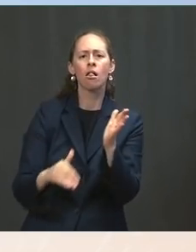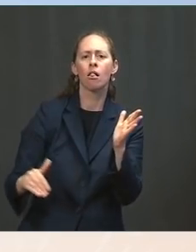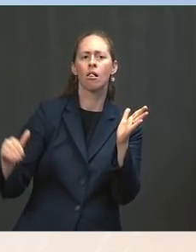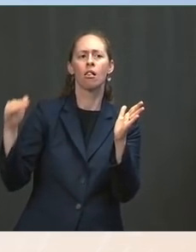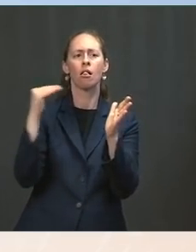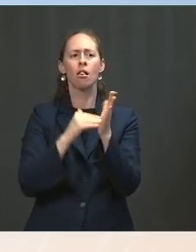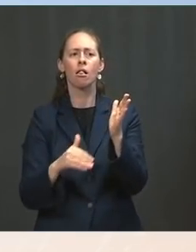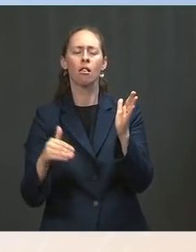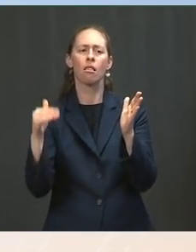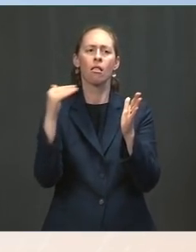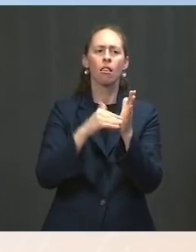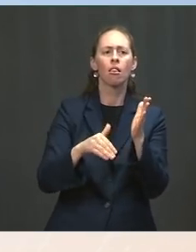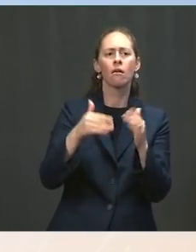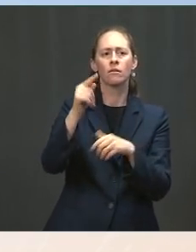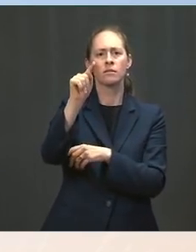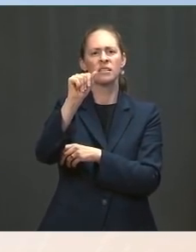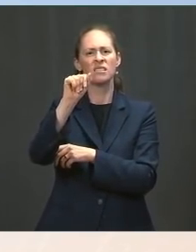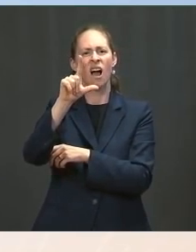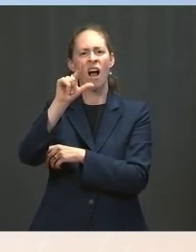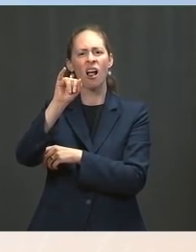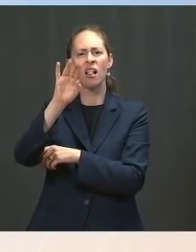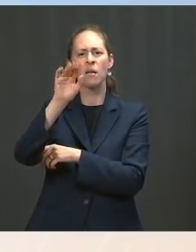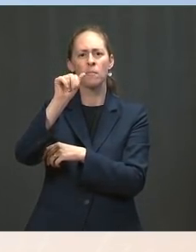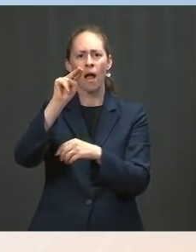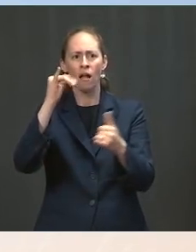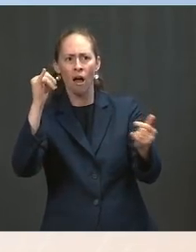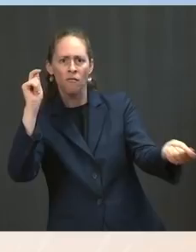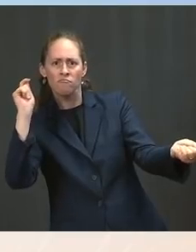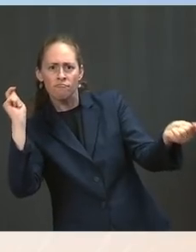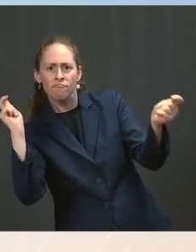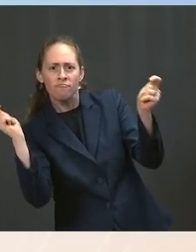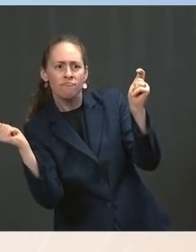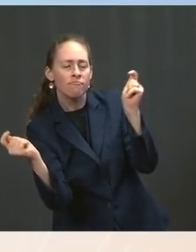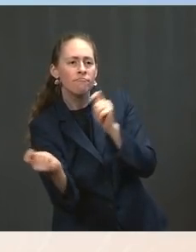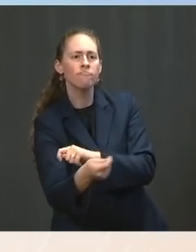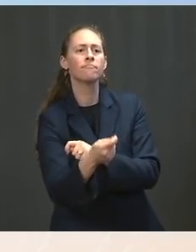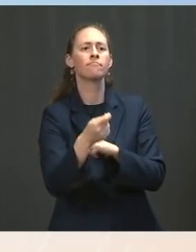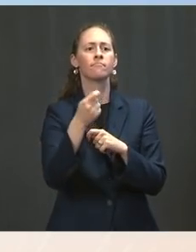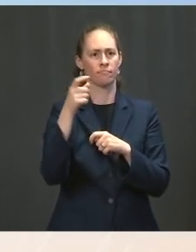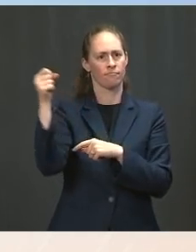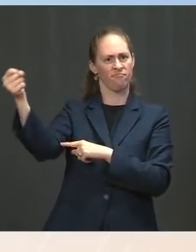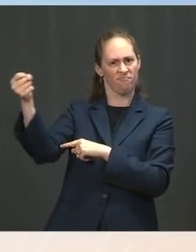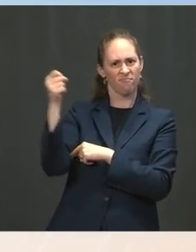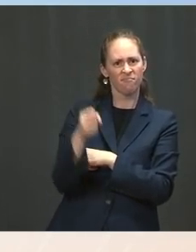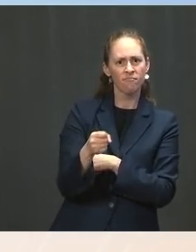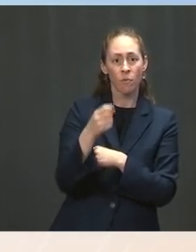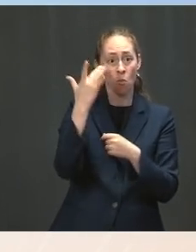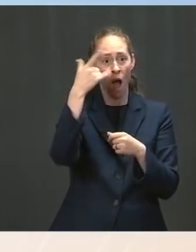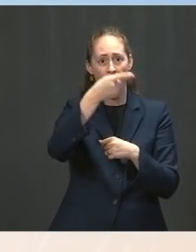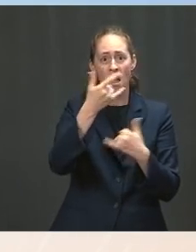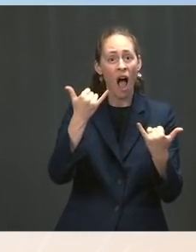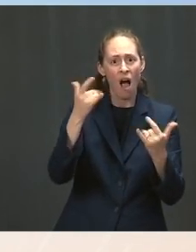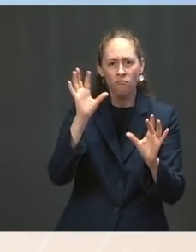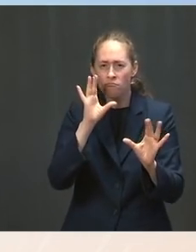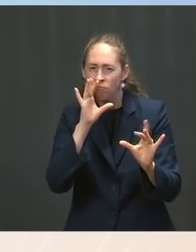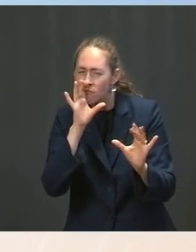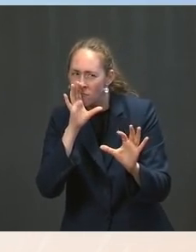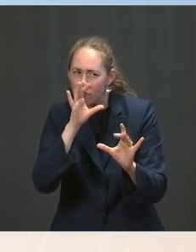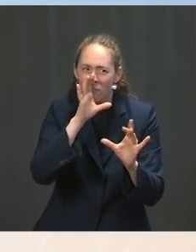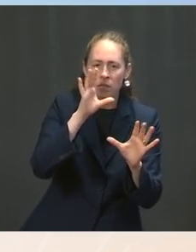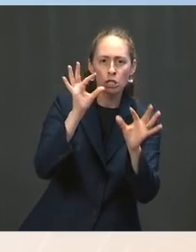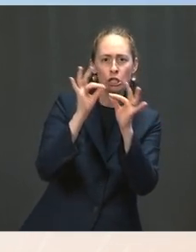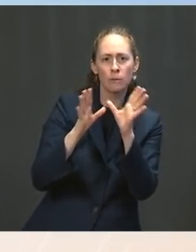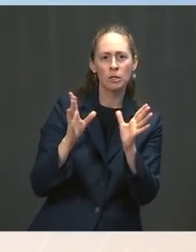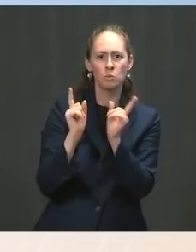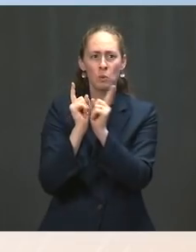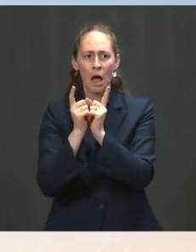door to door, going after the families of these translators. Don't they already know who they are? So first,